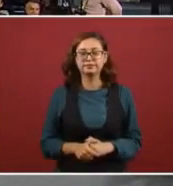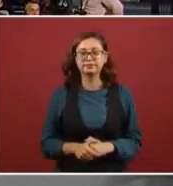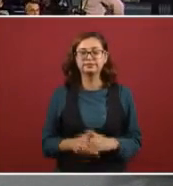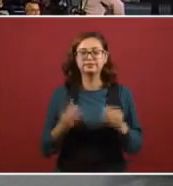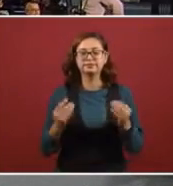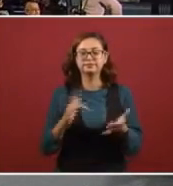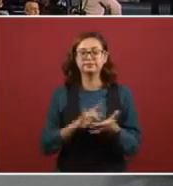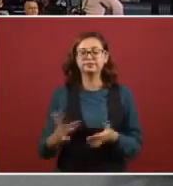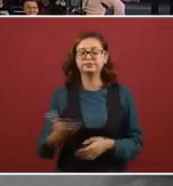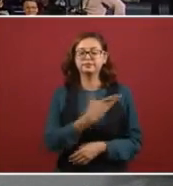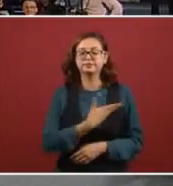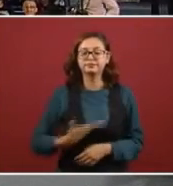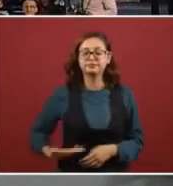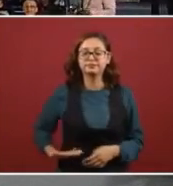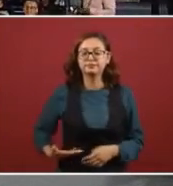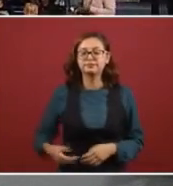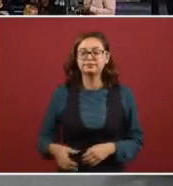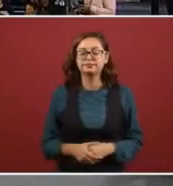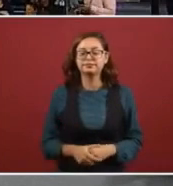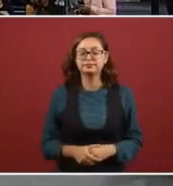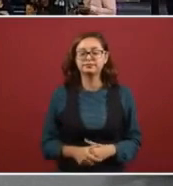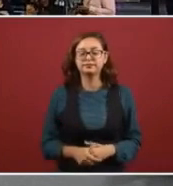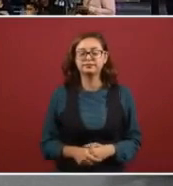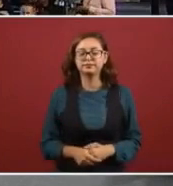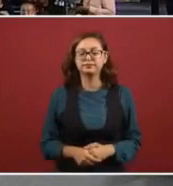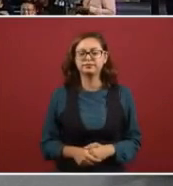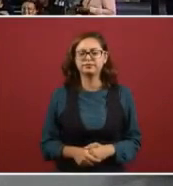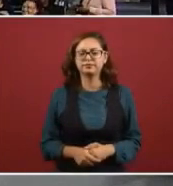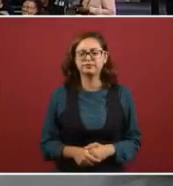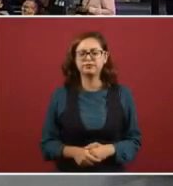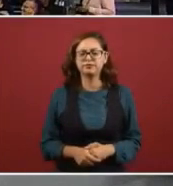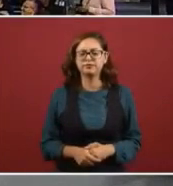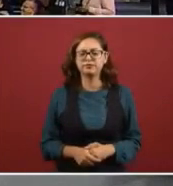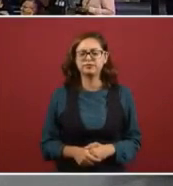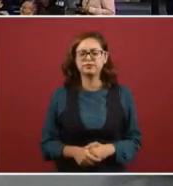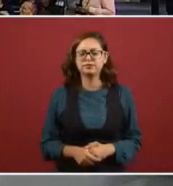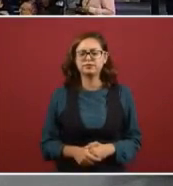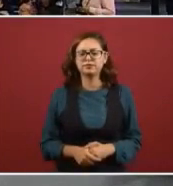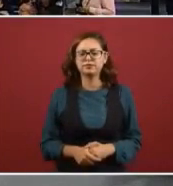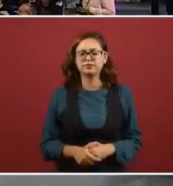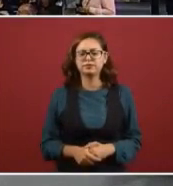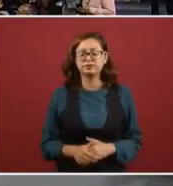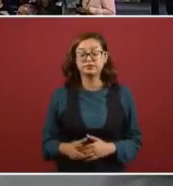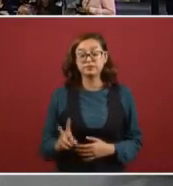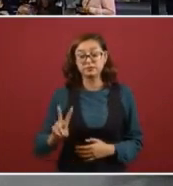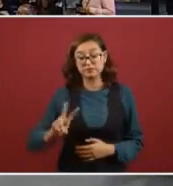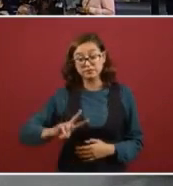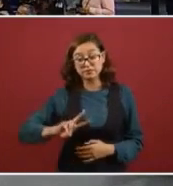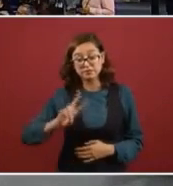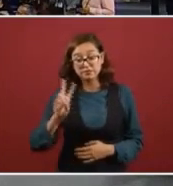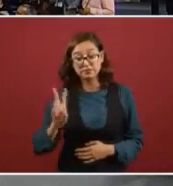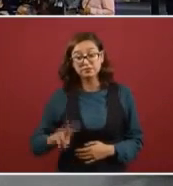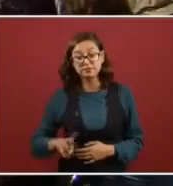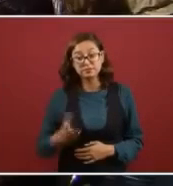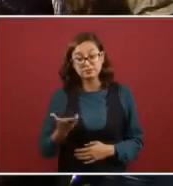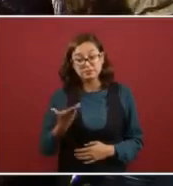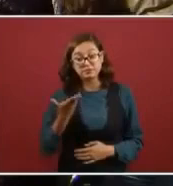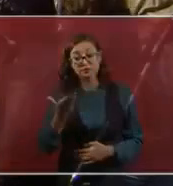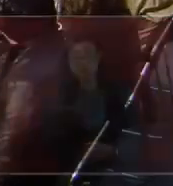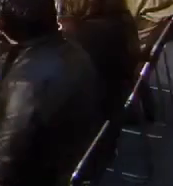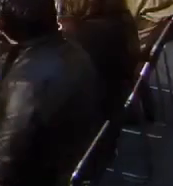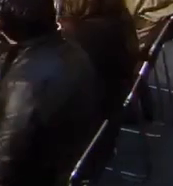Muchas gracias, señor presidente. Thank you very much, Mr. President. Ciertamente, Certainly, la the actitud attitude de su of